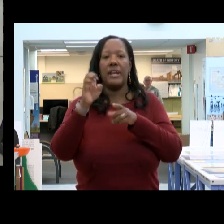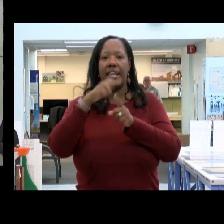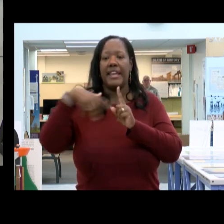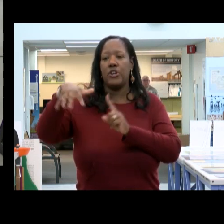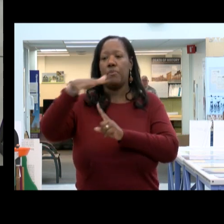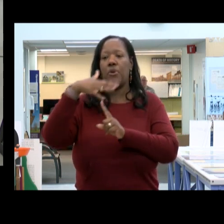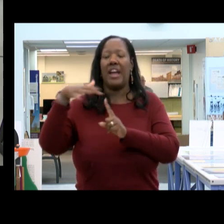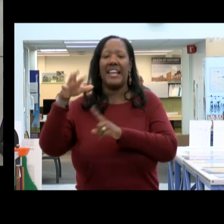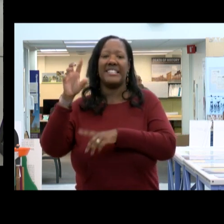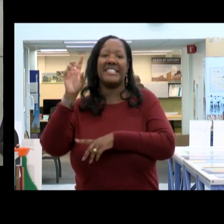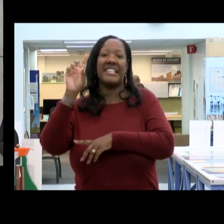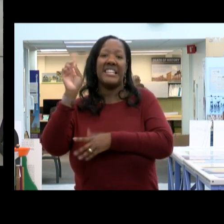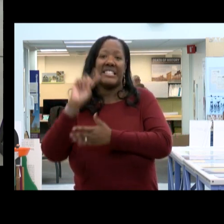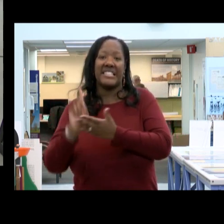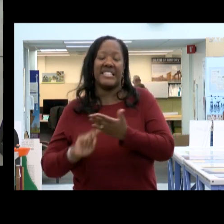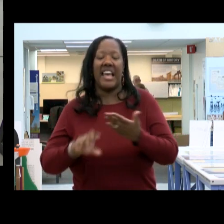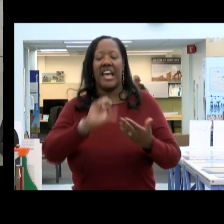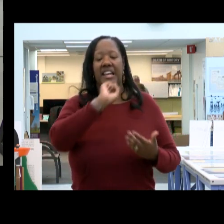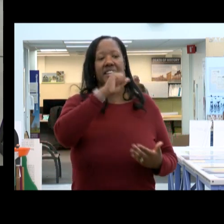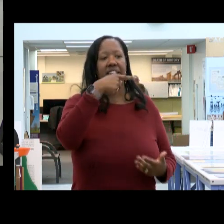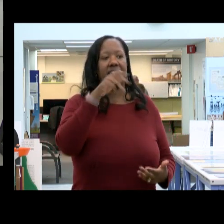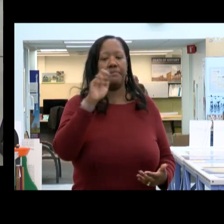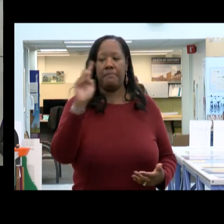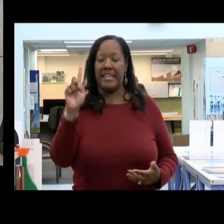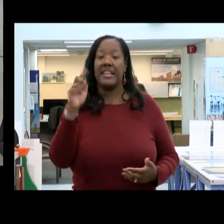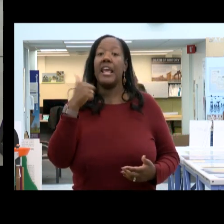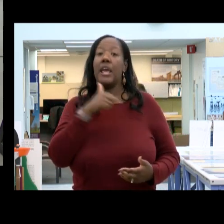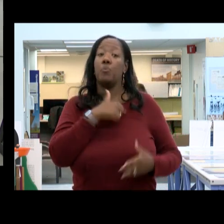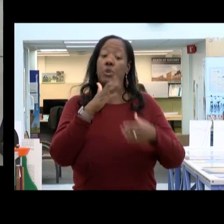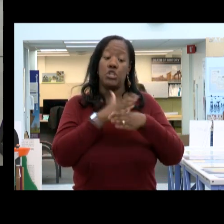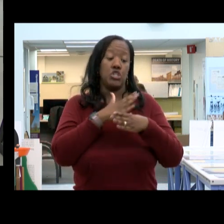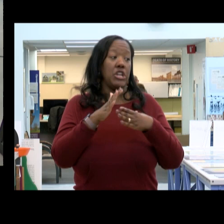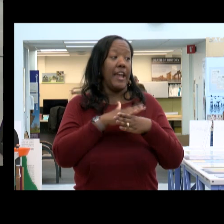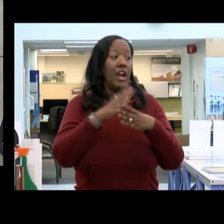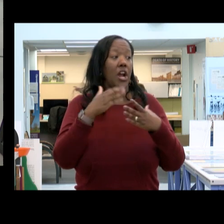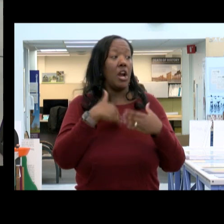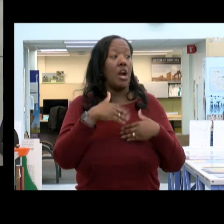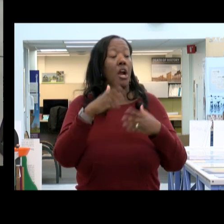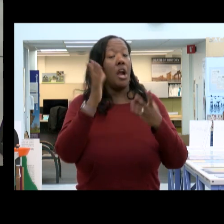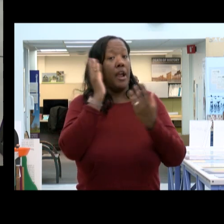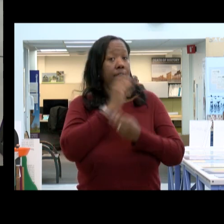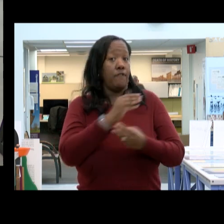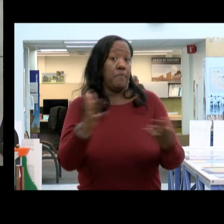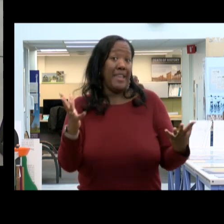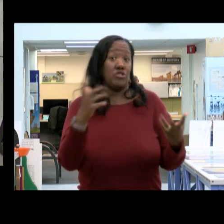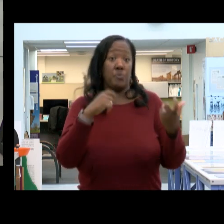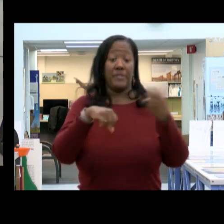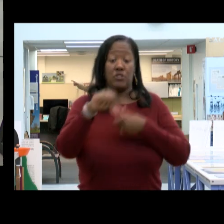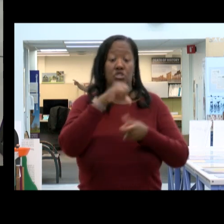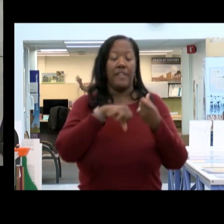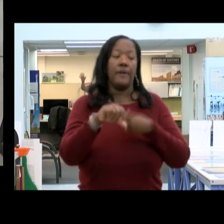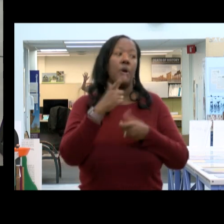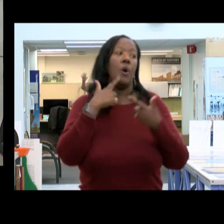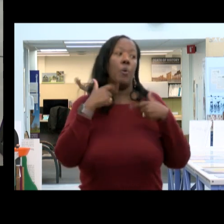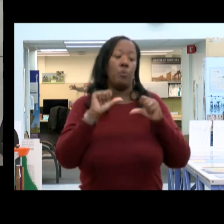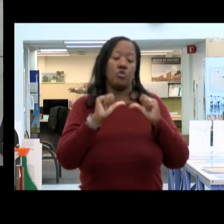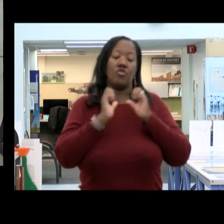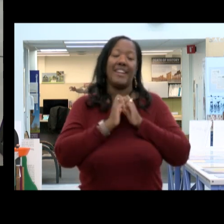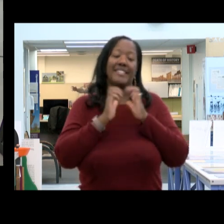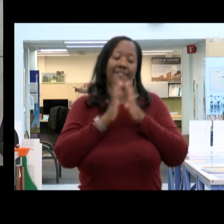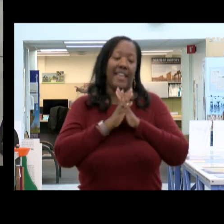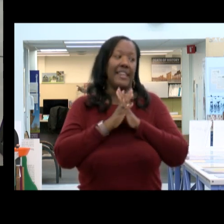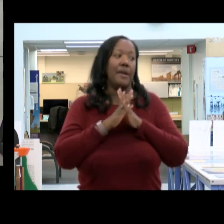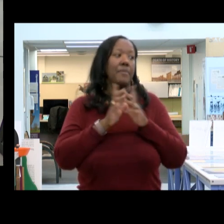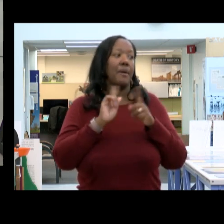to share more sustainable options. And so we're trying to build it. It's taking a little bit of time, but you know, these types of materials are